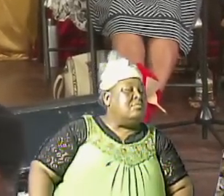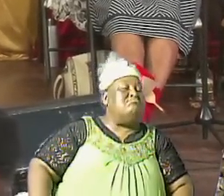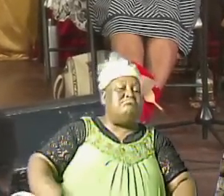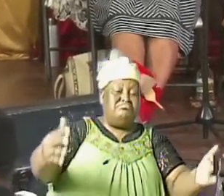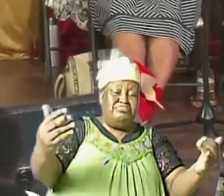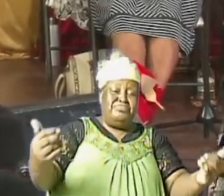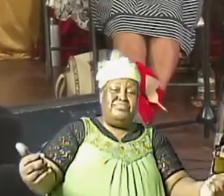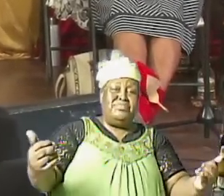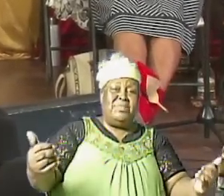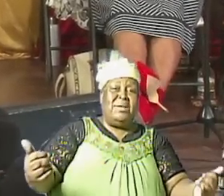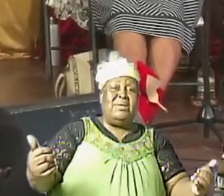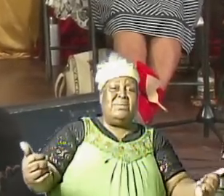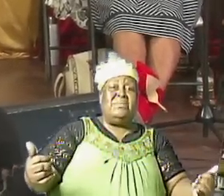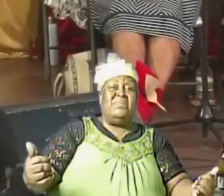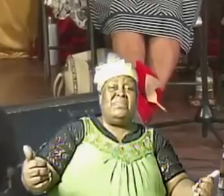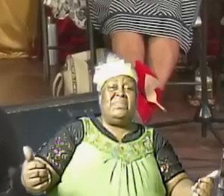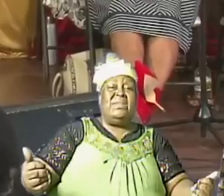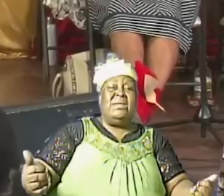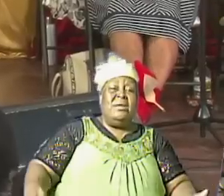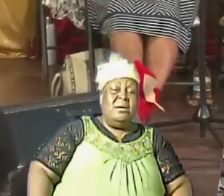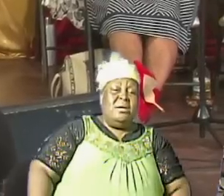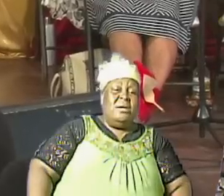So now,